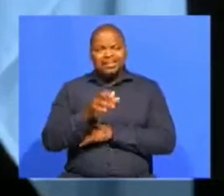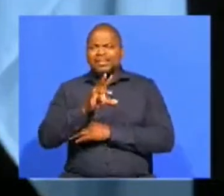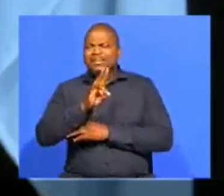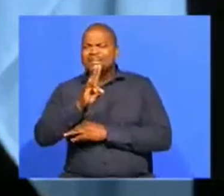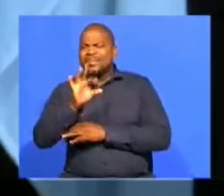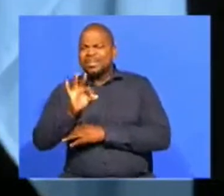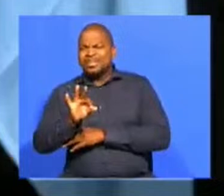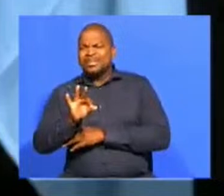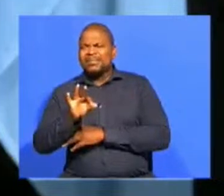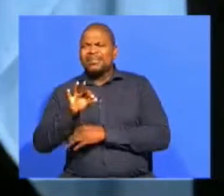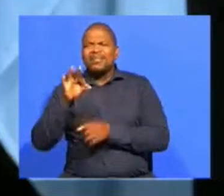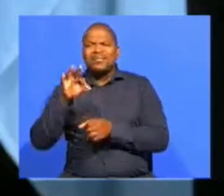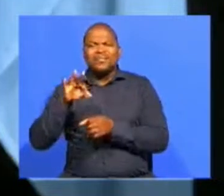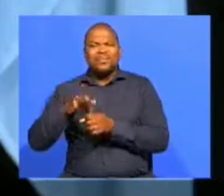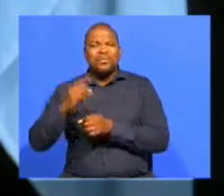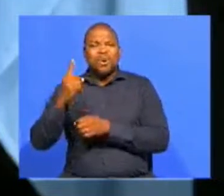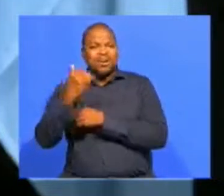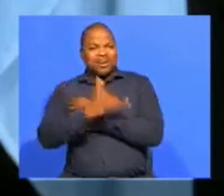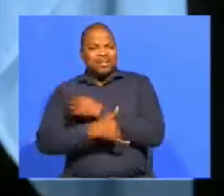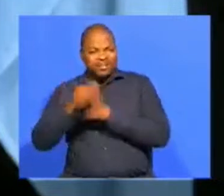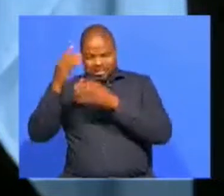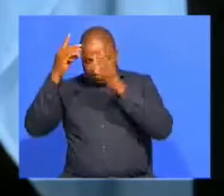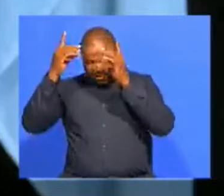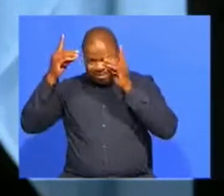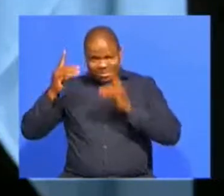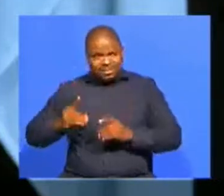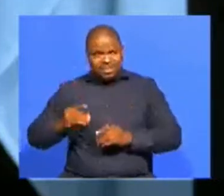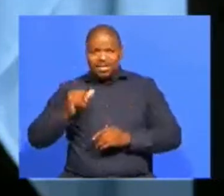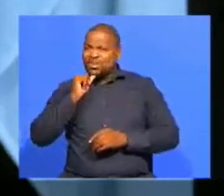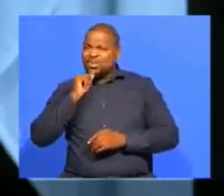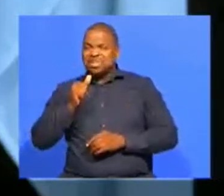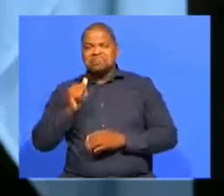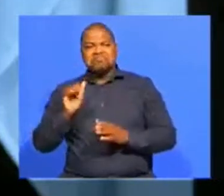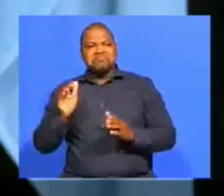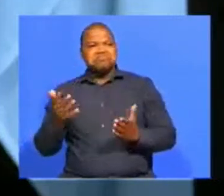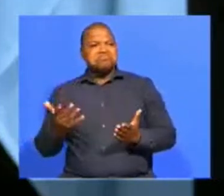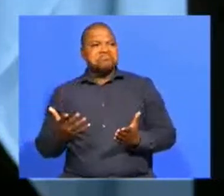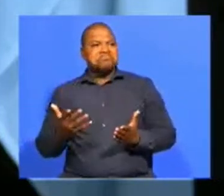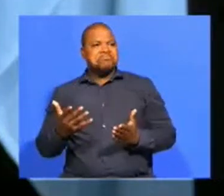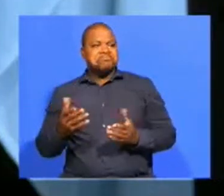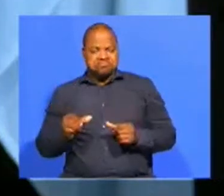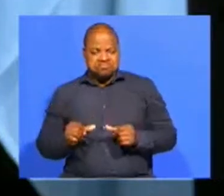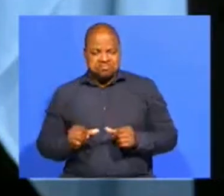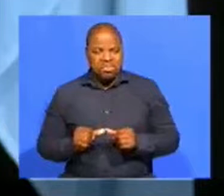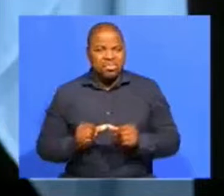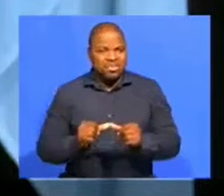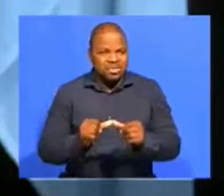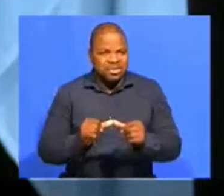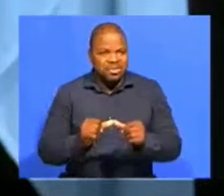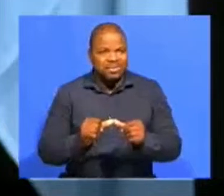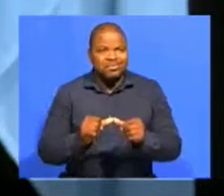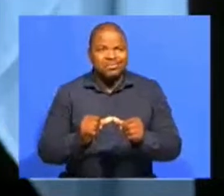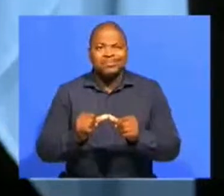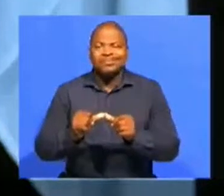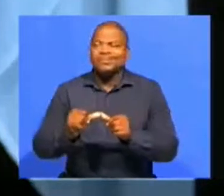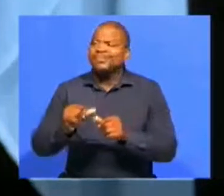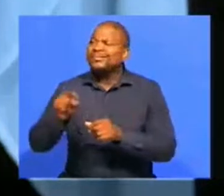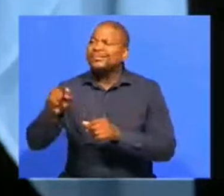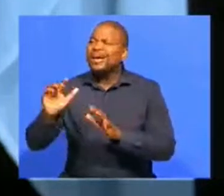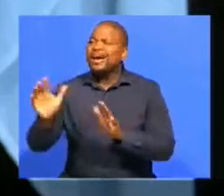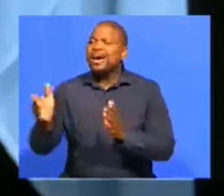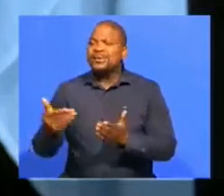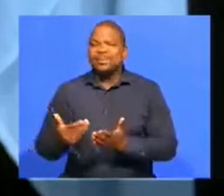179 voting one way, and one country decide that they're not going to proceed on the basis of what the majority would